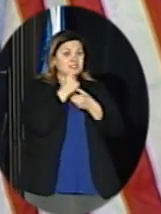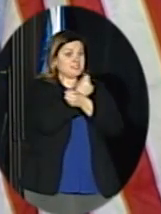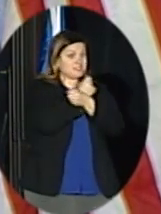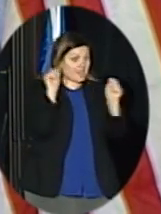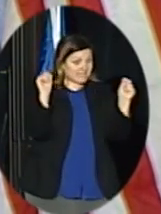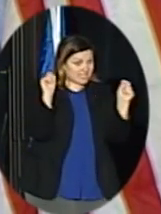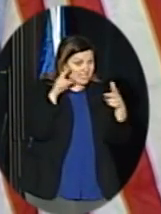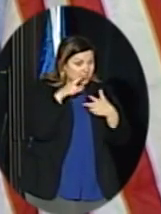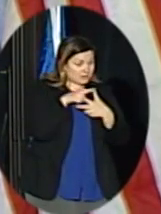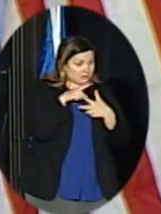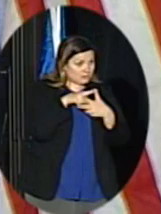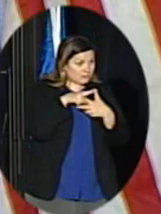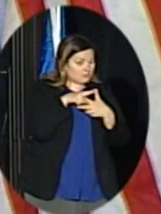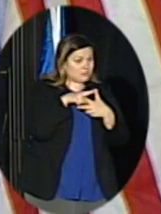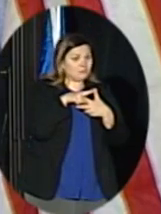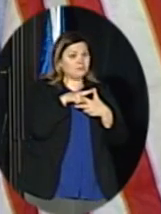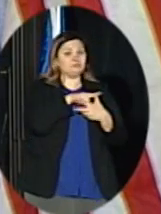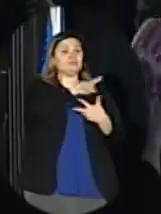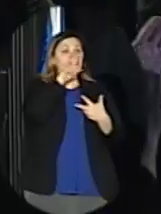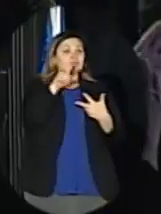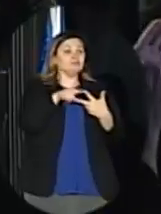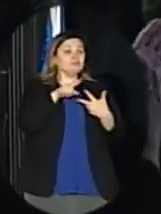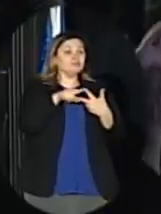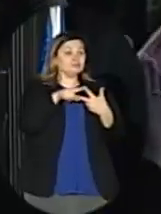economic justice.